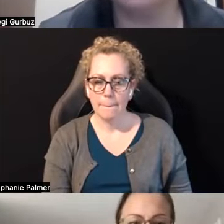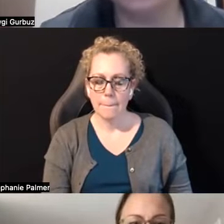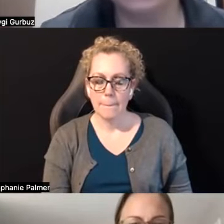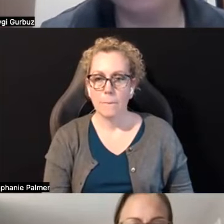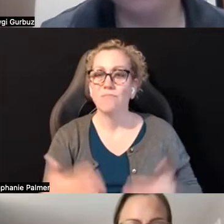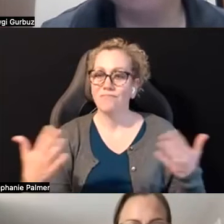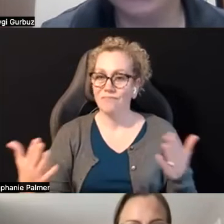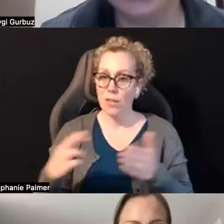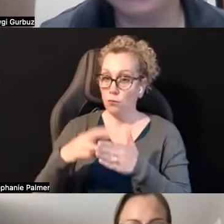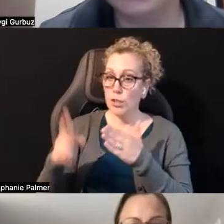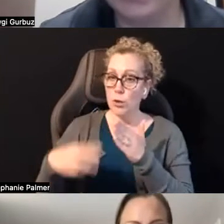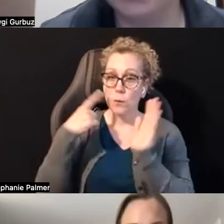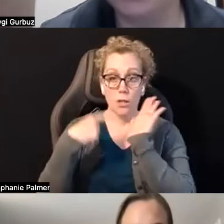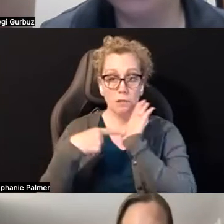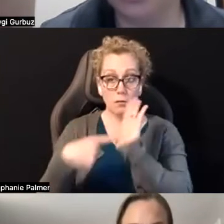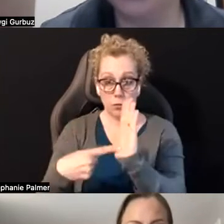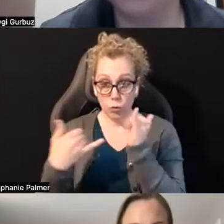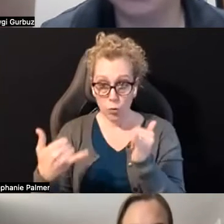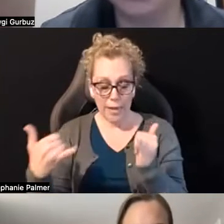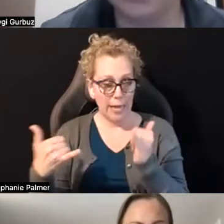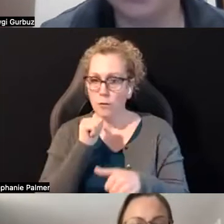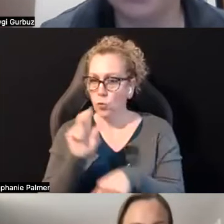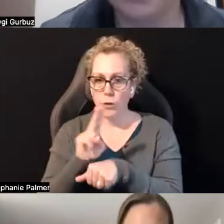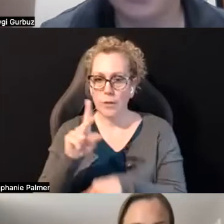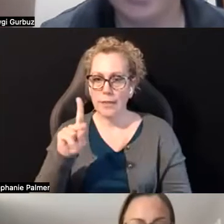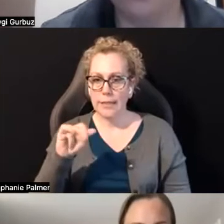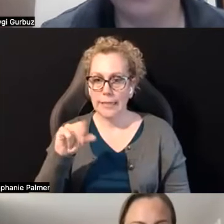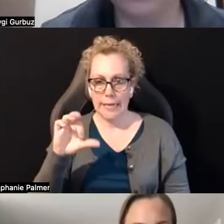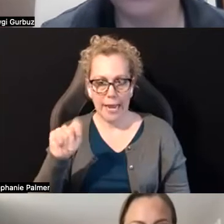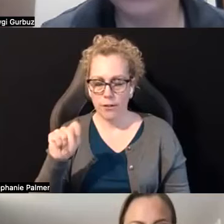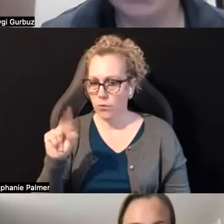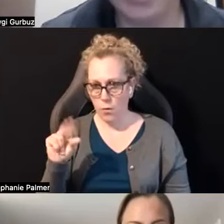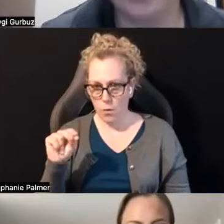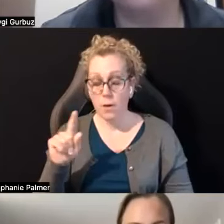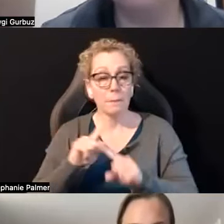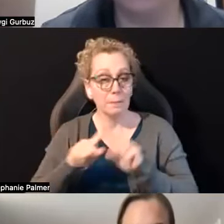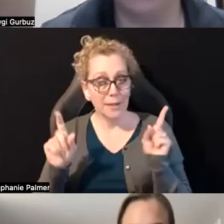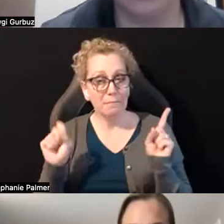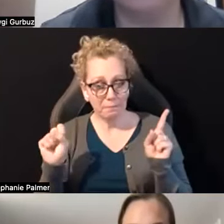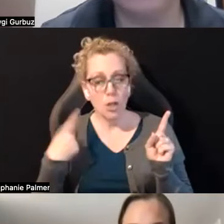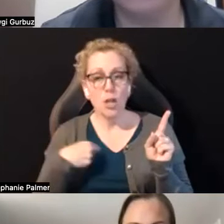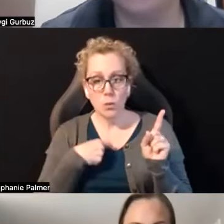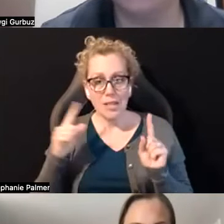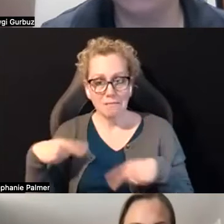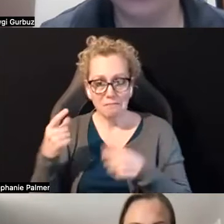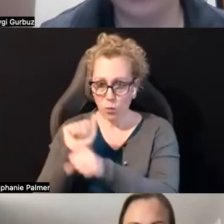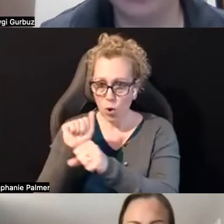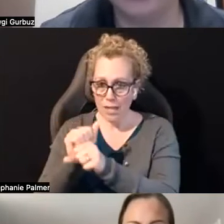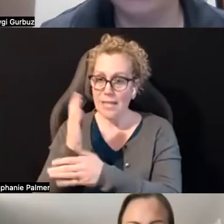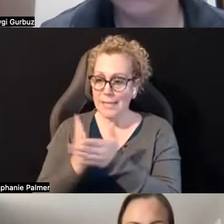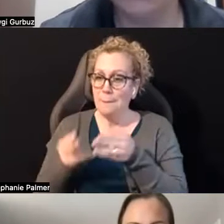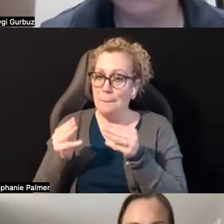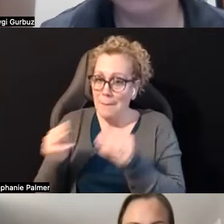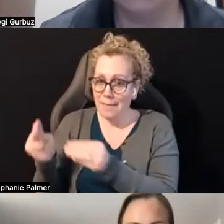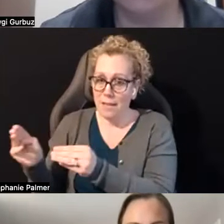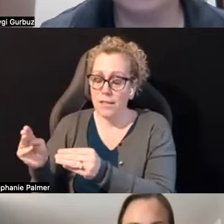So the results that I'm going to present today do not use Connect. However, we have been working on methods